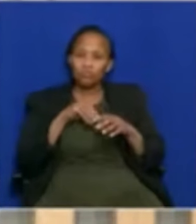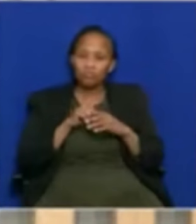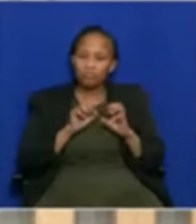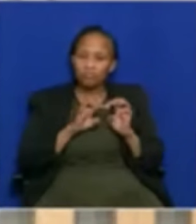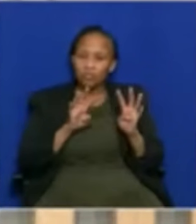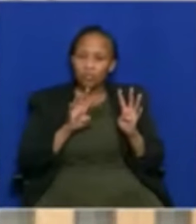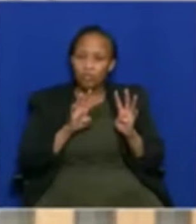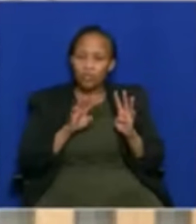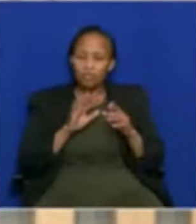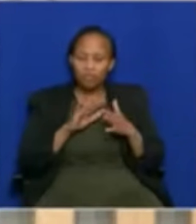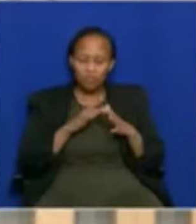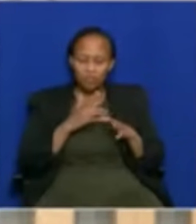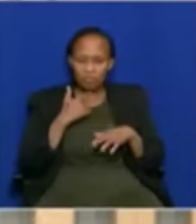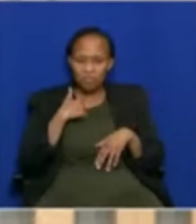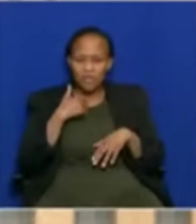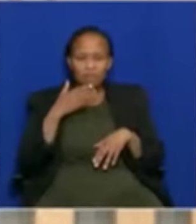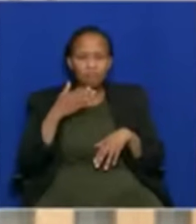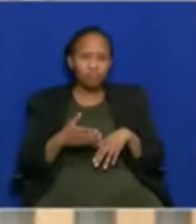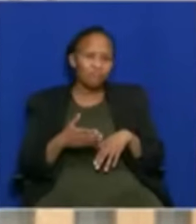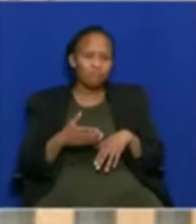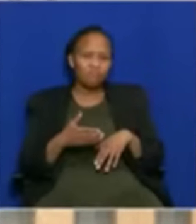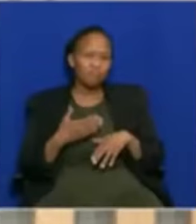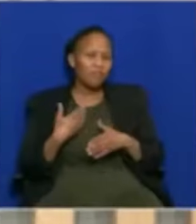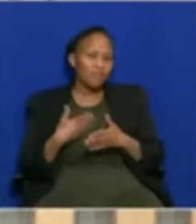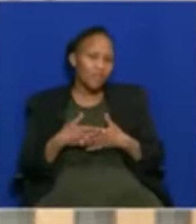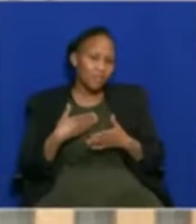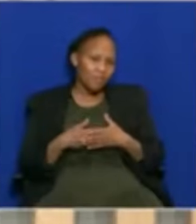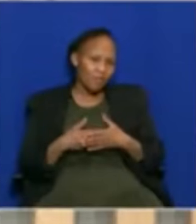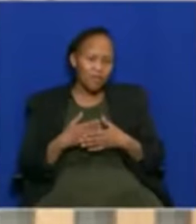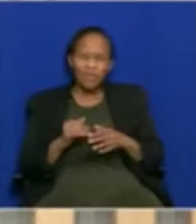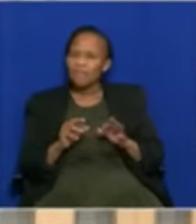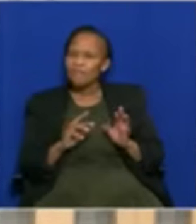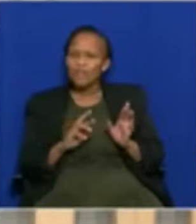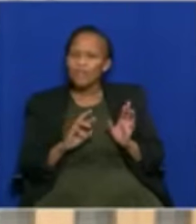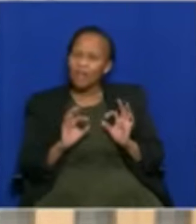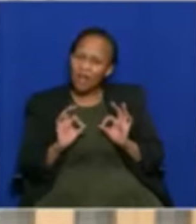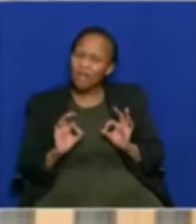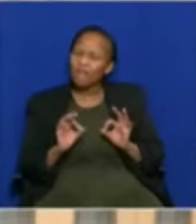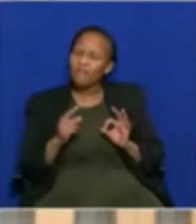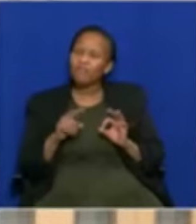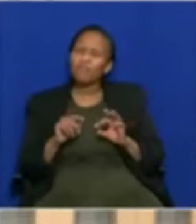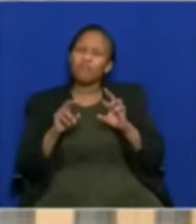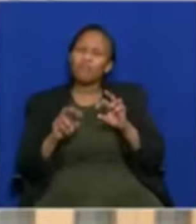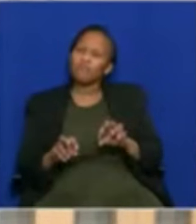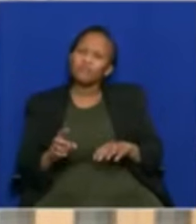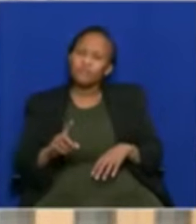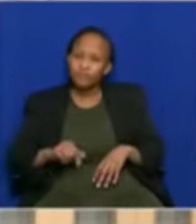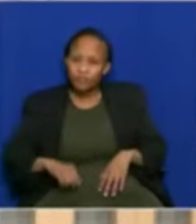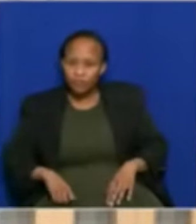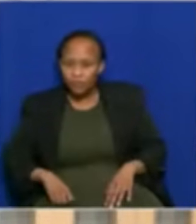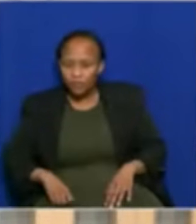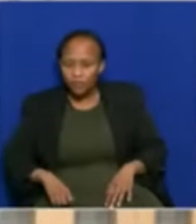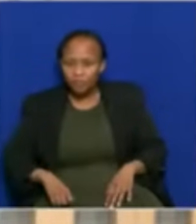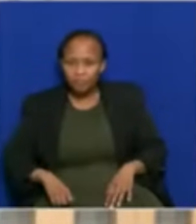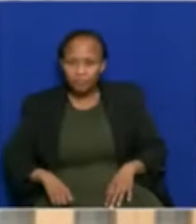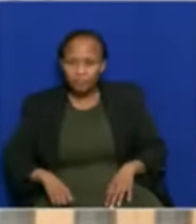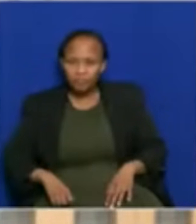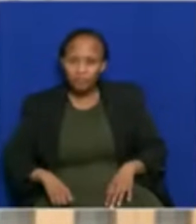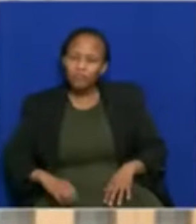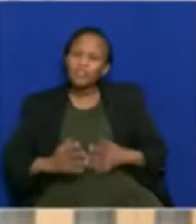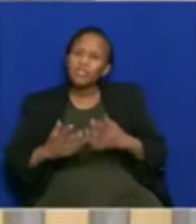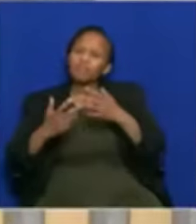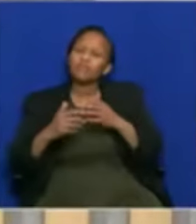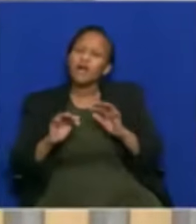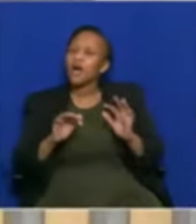Of what relevance is that to your investigation? Excuse me? Of what relevance is that to your investigation? It's